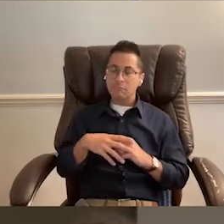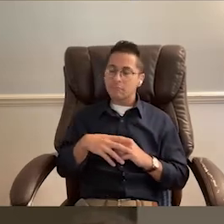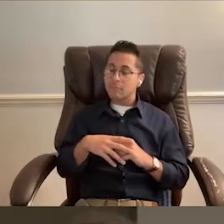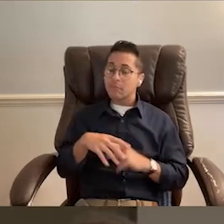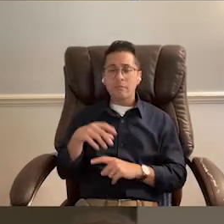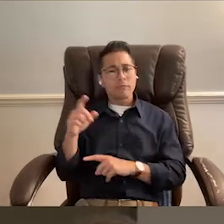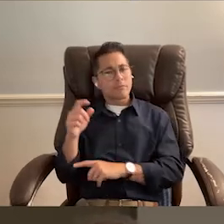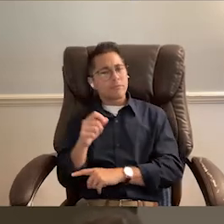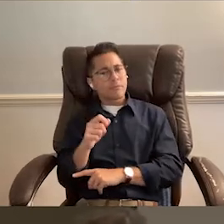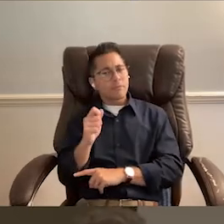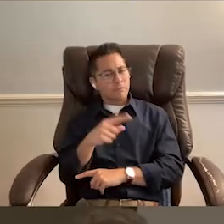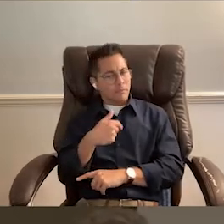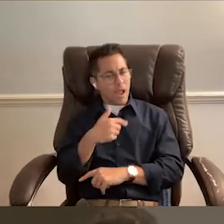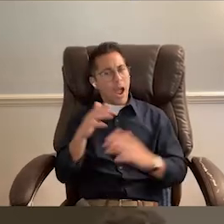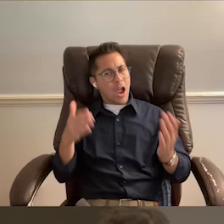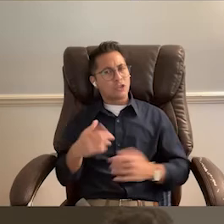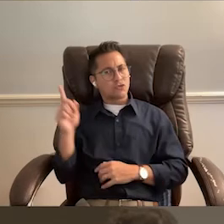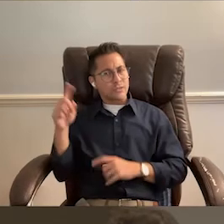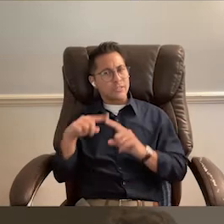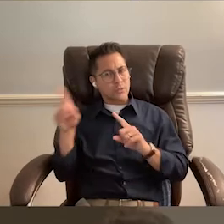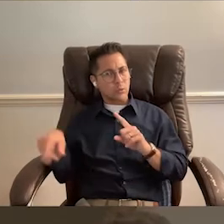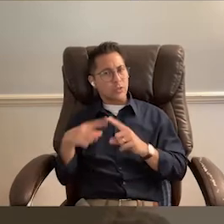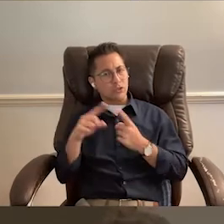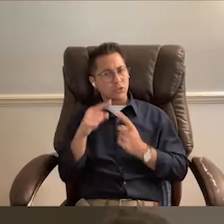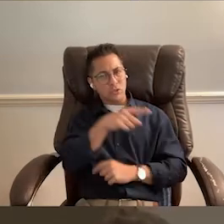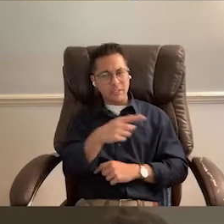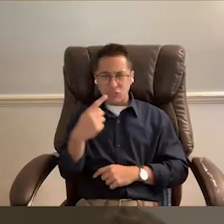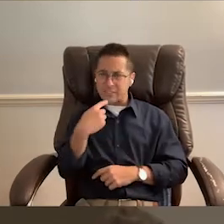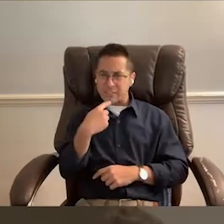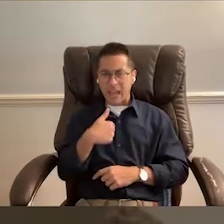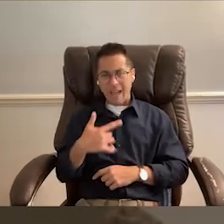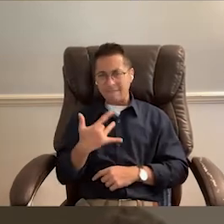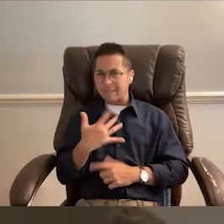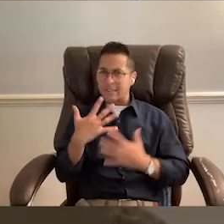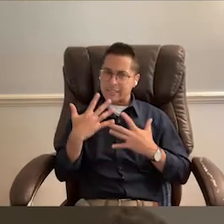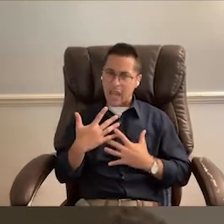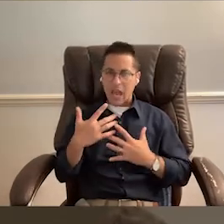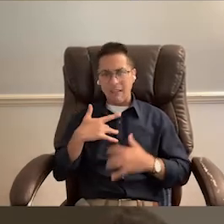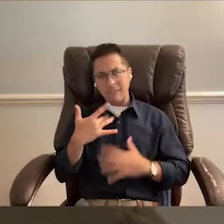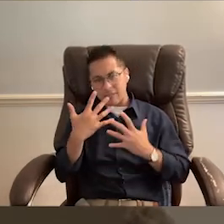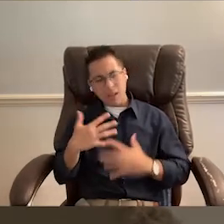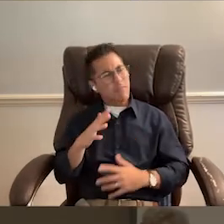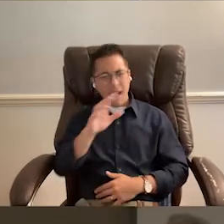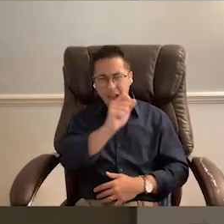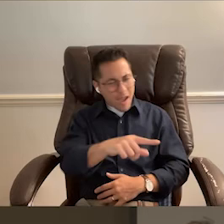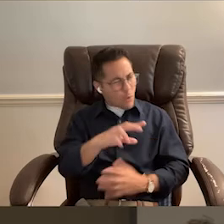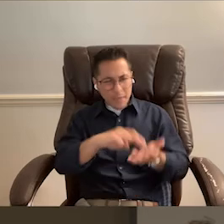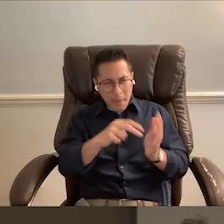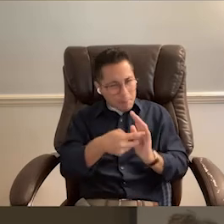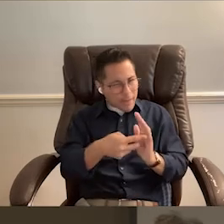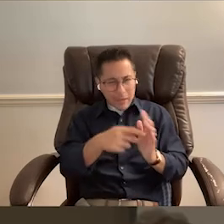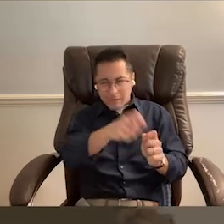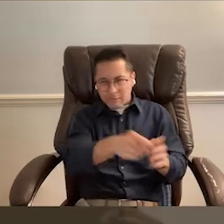just sad and mad. They could be like, oh, I'm feeling powerful today, or I'm feeling. So I actually introduced this to her because